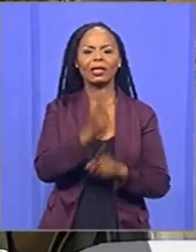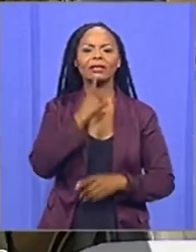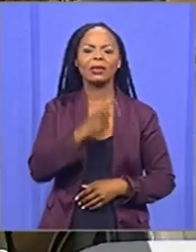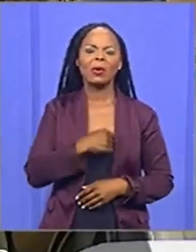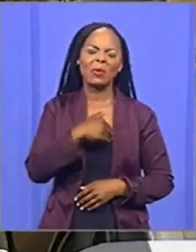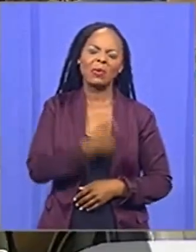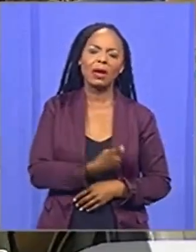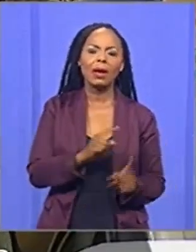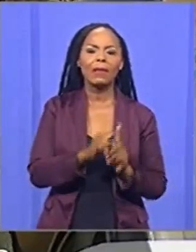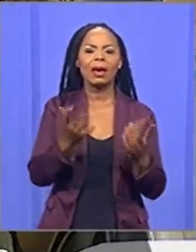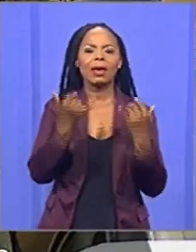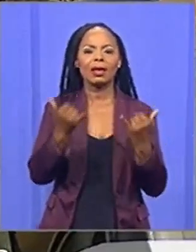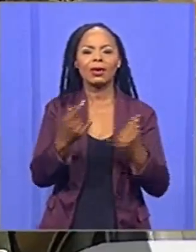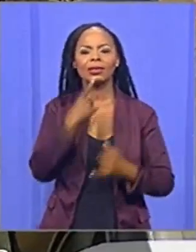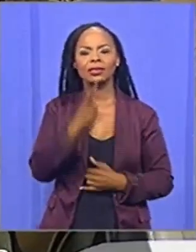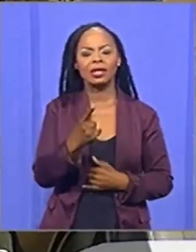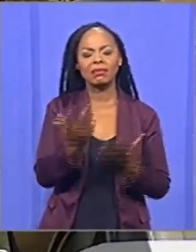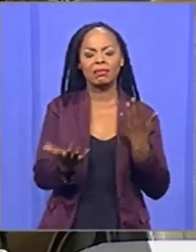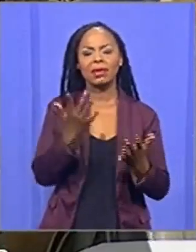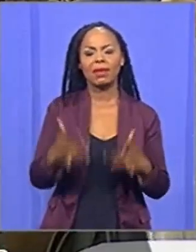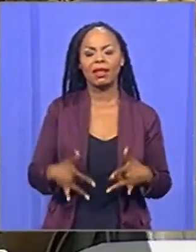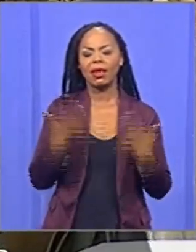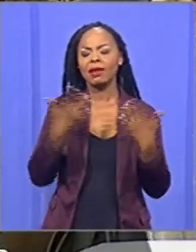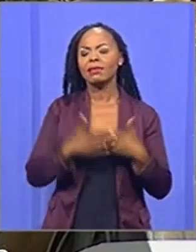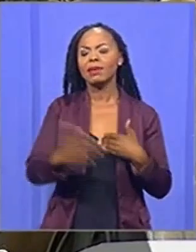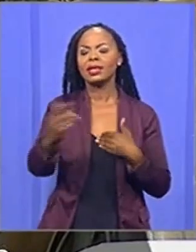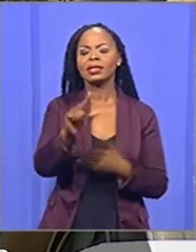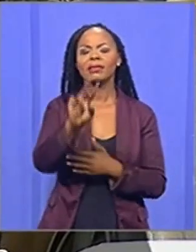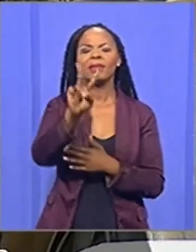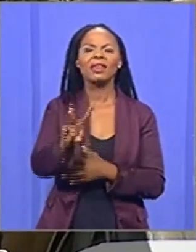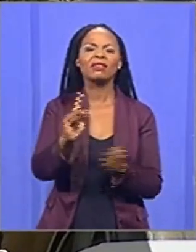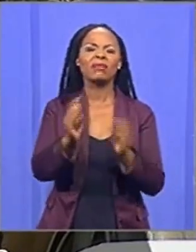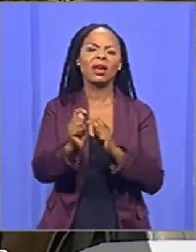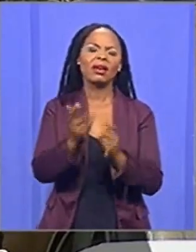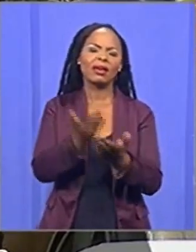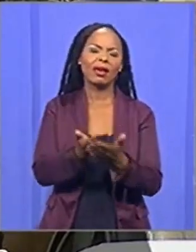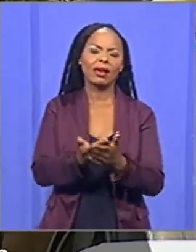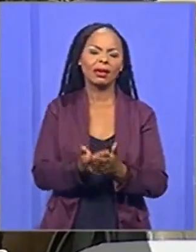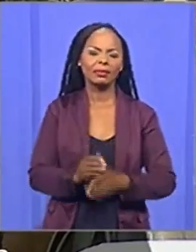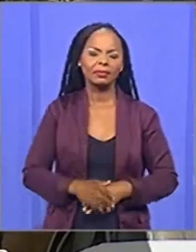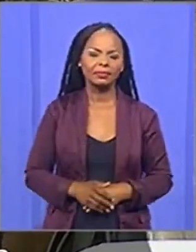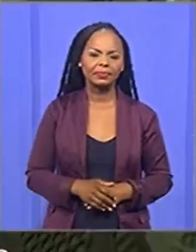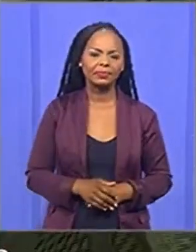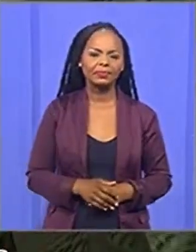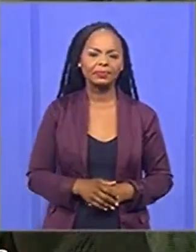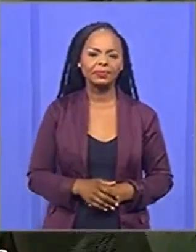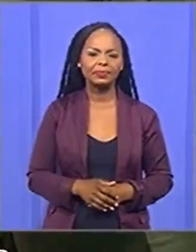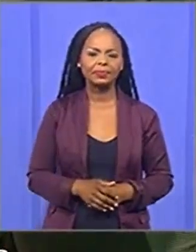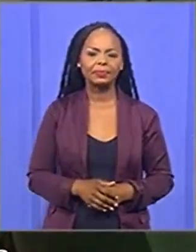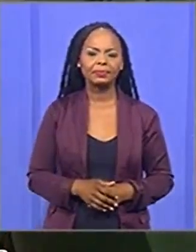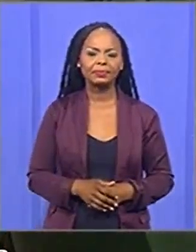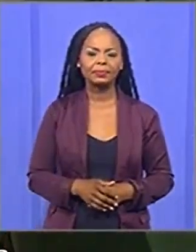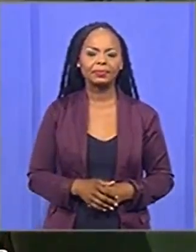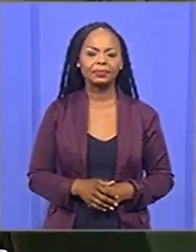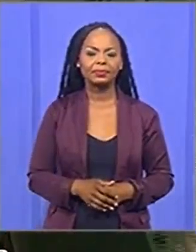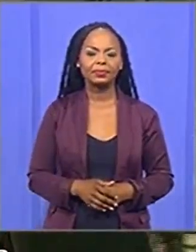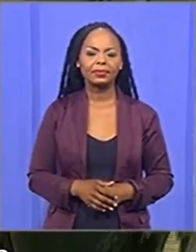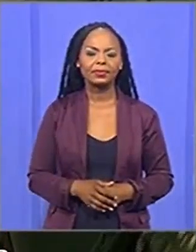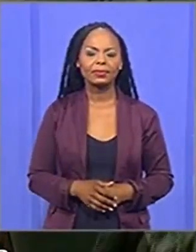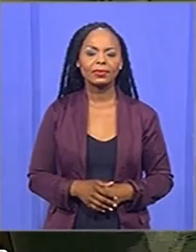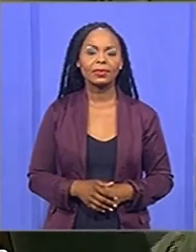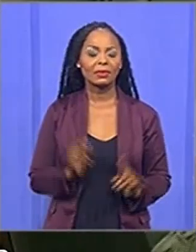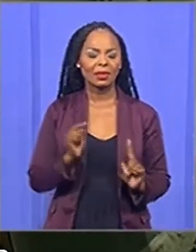o tshepa hore le tla fetola sebopeho sa dikgoka tse etsuwang basading le baneng ba naha ena. Lebohang ke motho wa ho